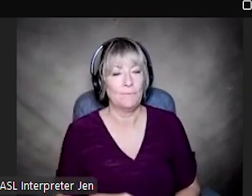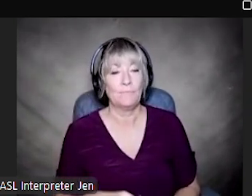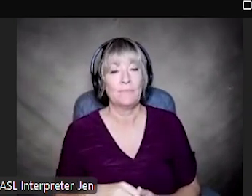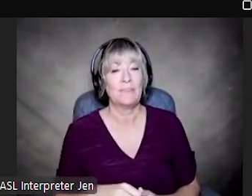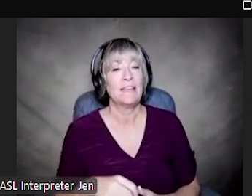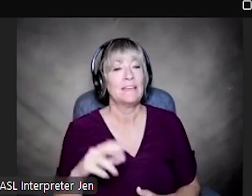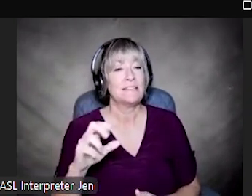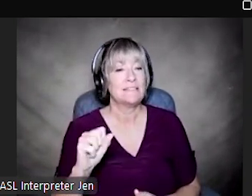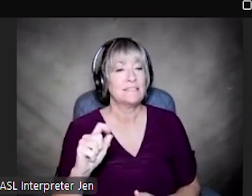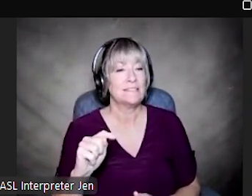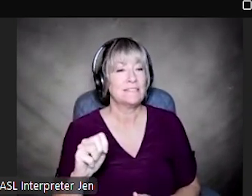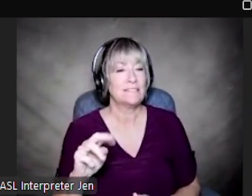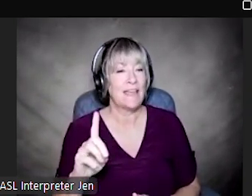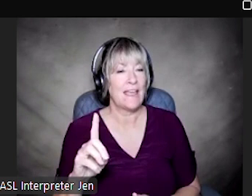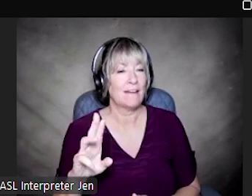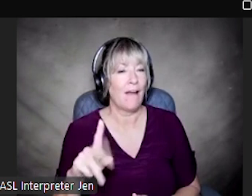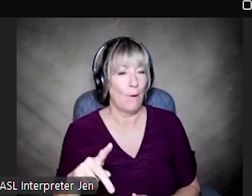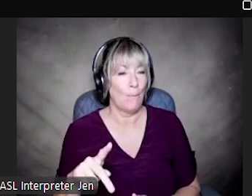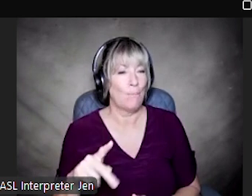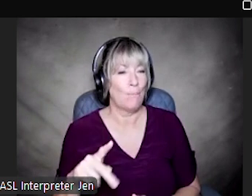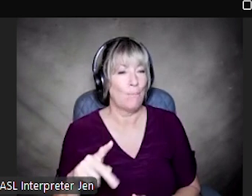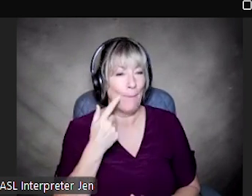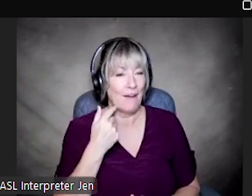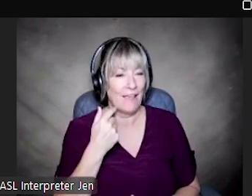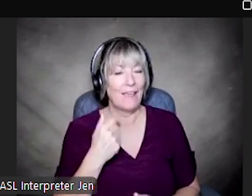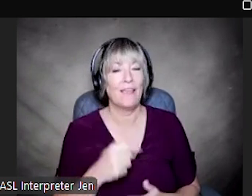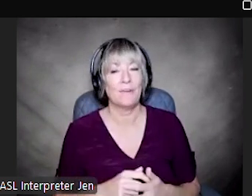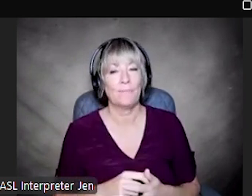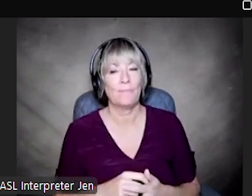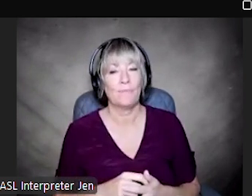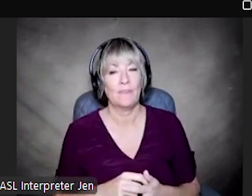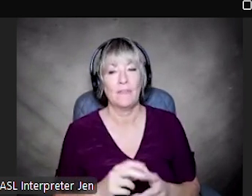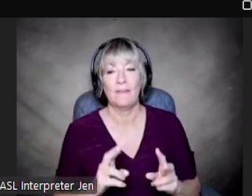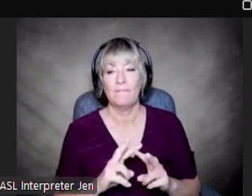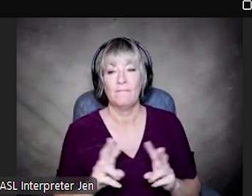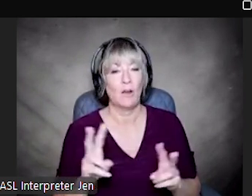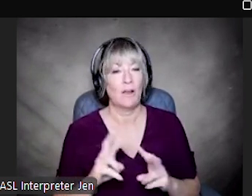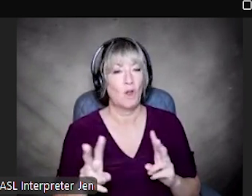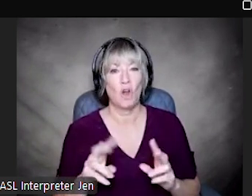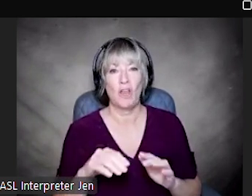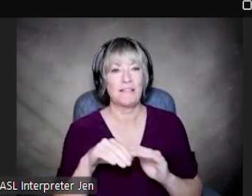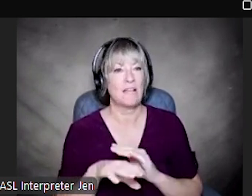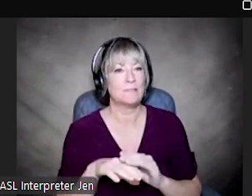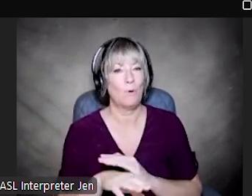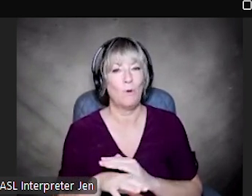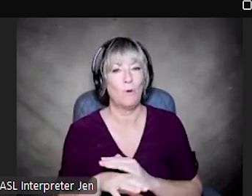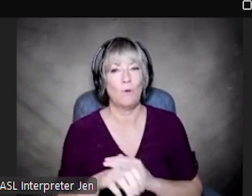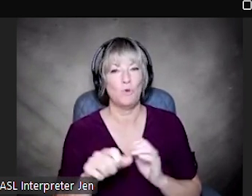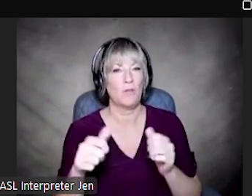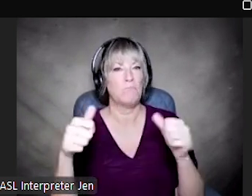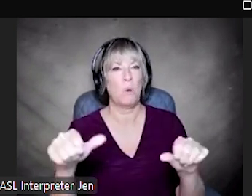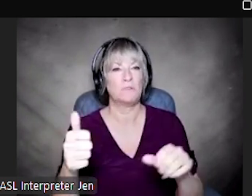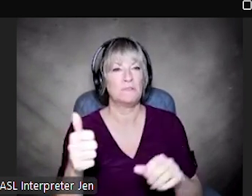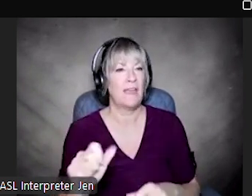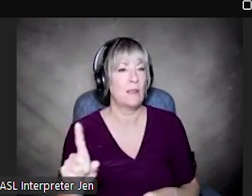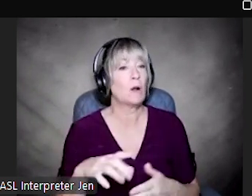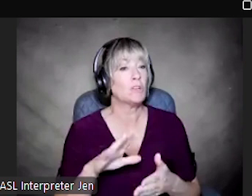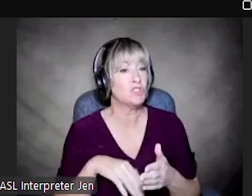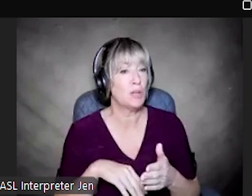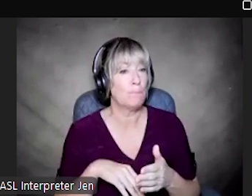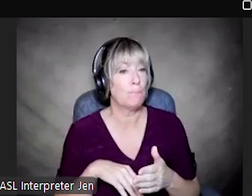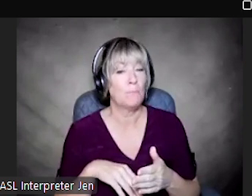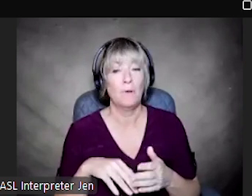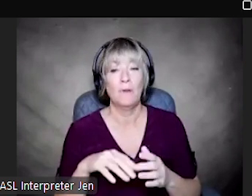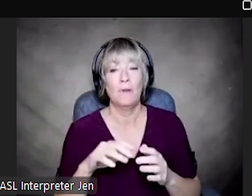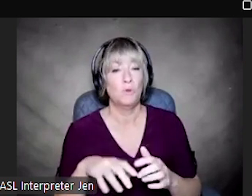Stand-up comedy is something that is very accessible. You can put it on anywhere. It's pretty cheap. You could get